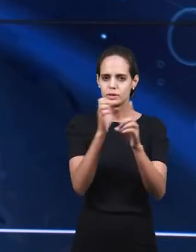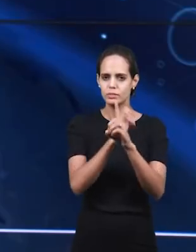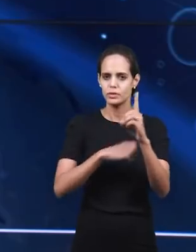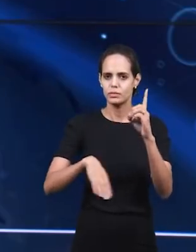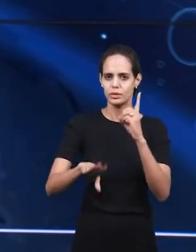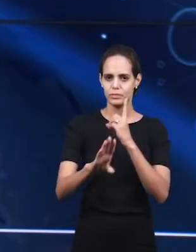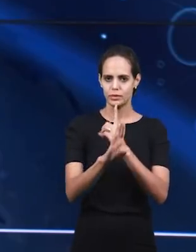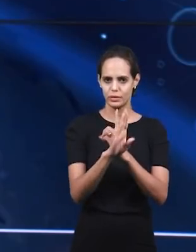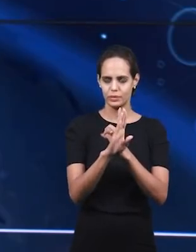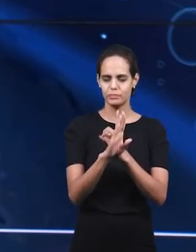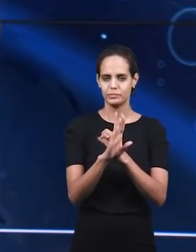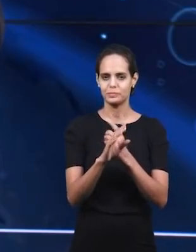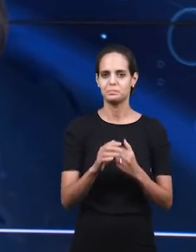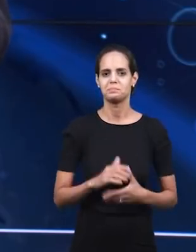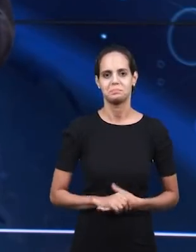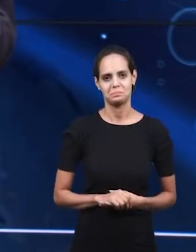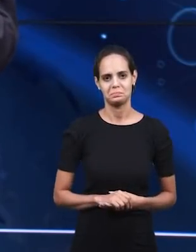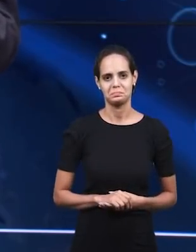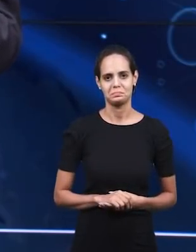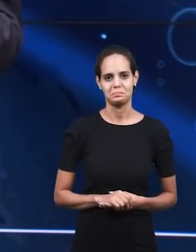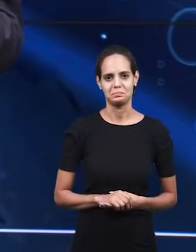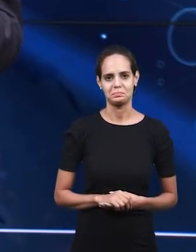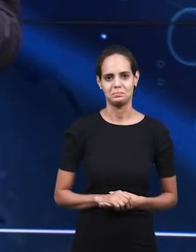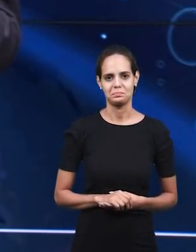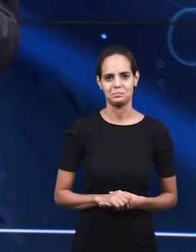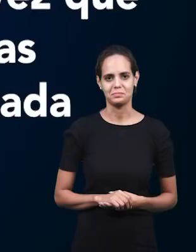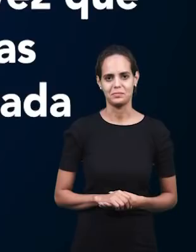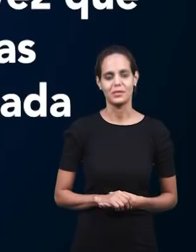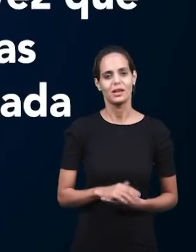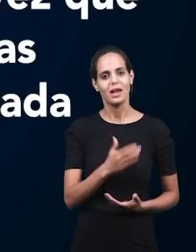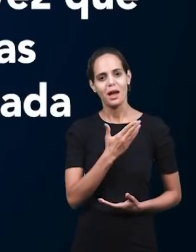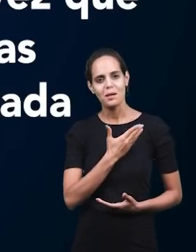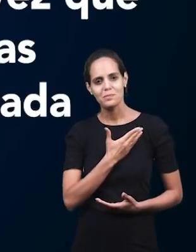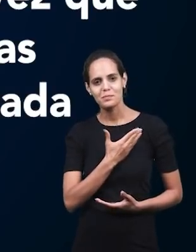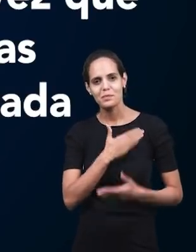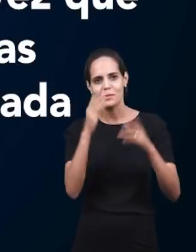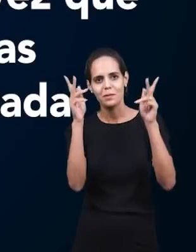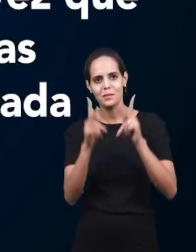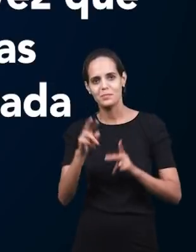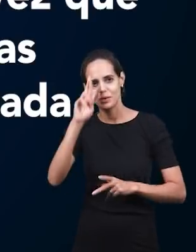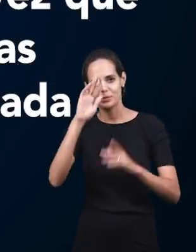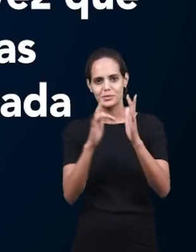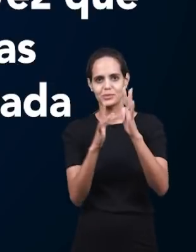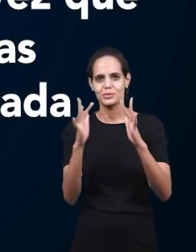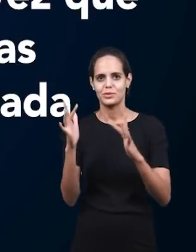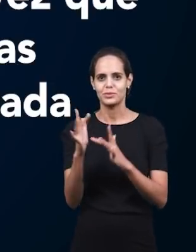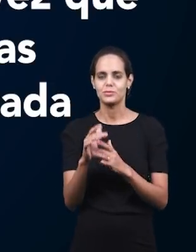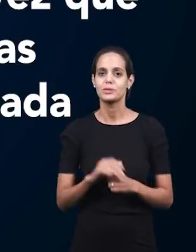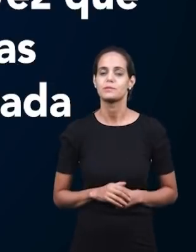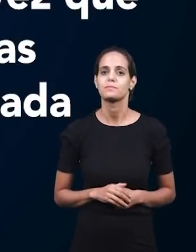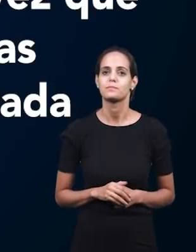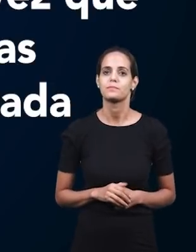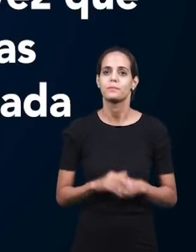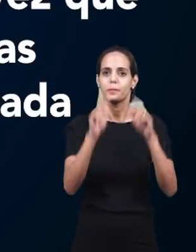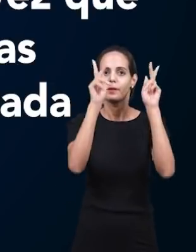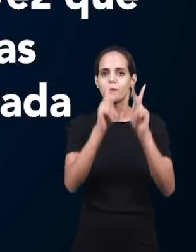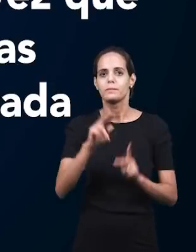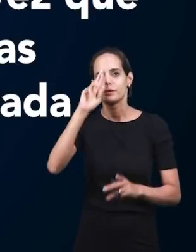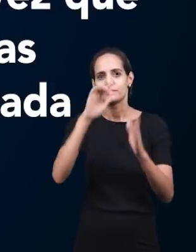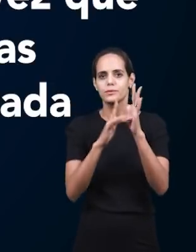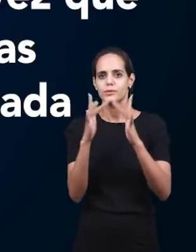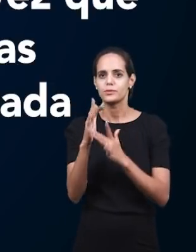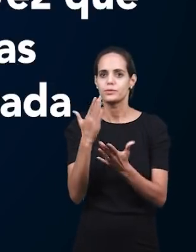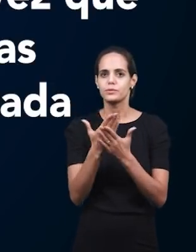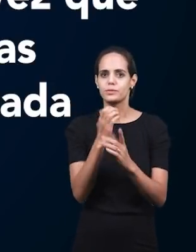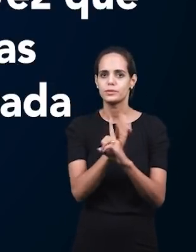meu amigo, eu quero saudar a você com a paz do Senhor Jesus. Brother, in peace of the Lord Jesus, the Sunday Bible School studies